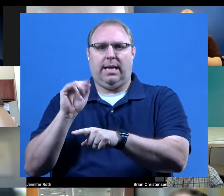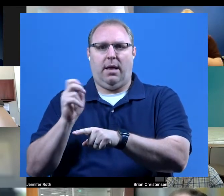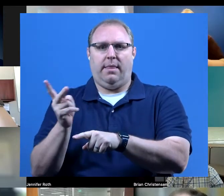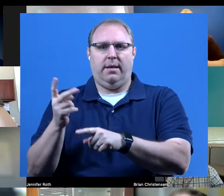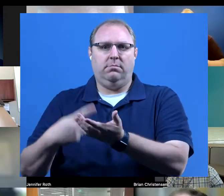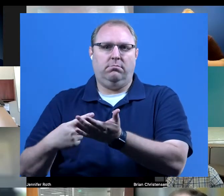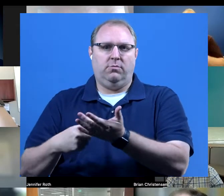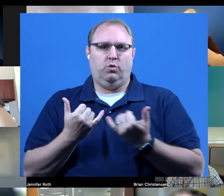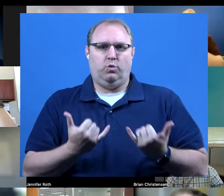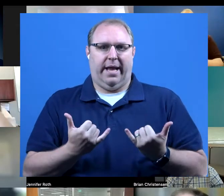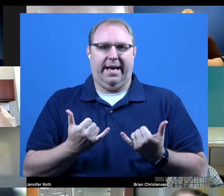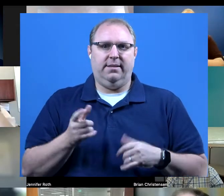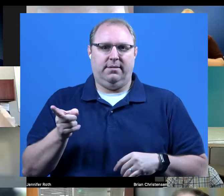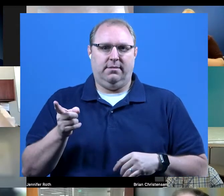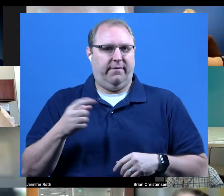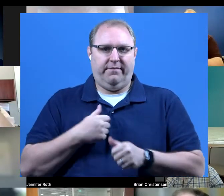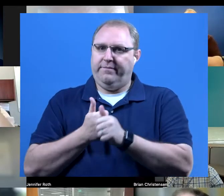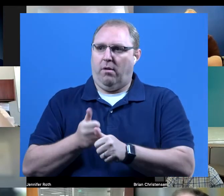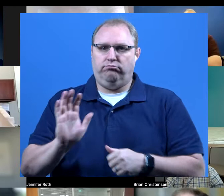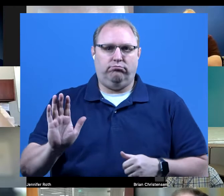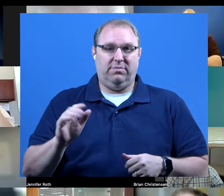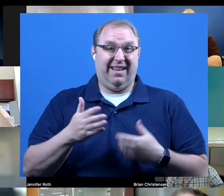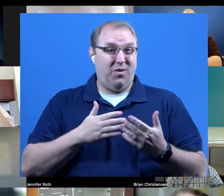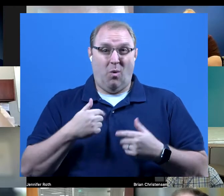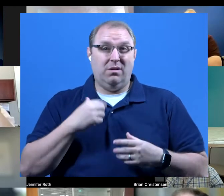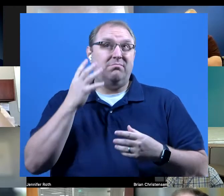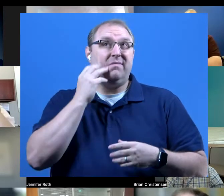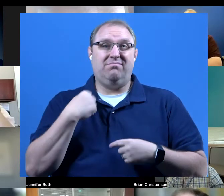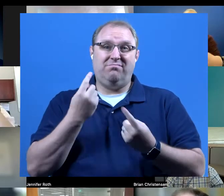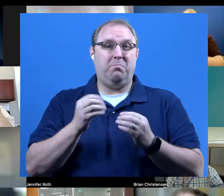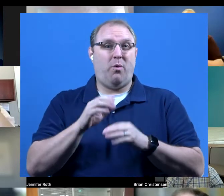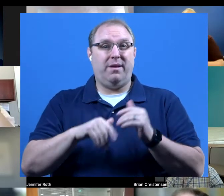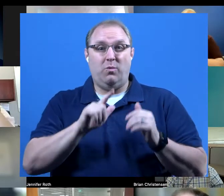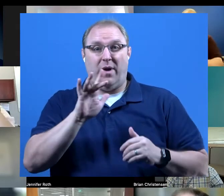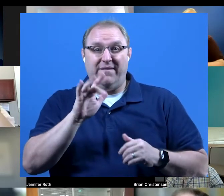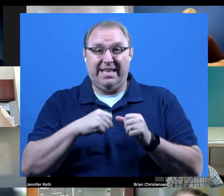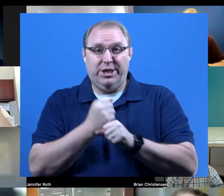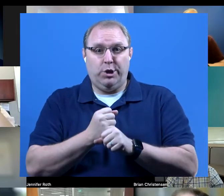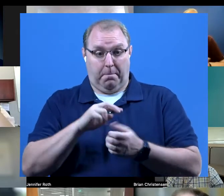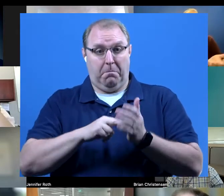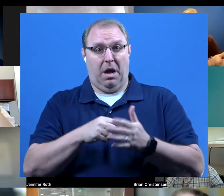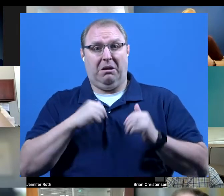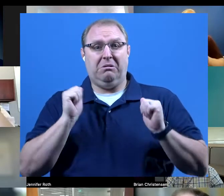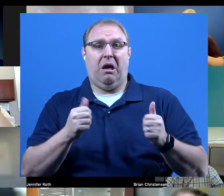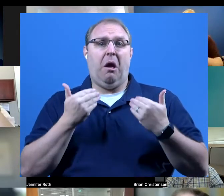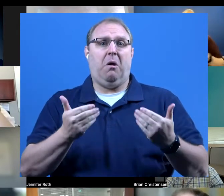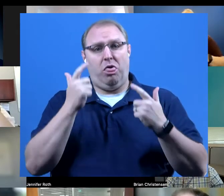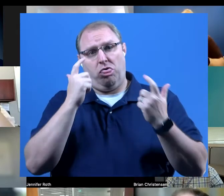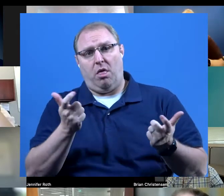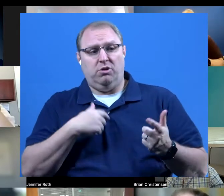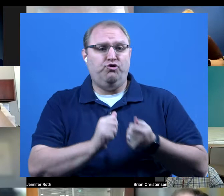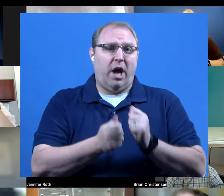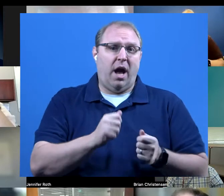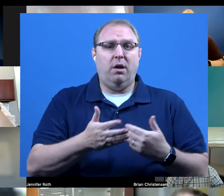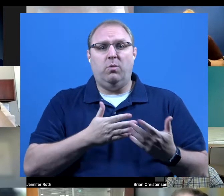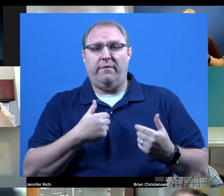processes that Mark and Diane are going to talk about to you today. Even though I've been doing this for north of 25 years, I